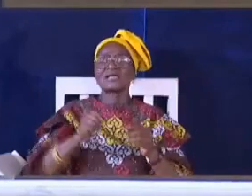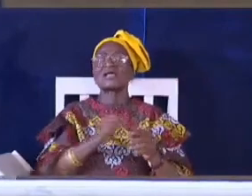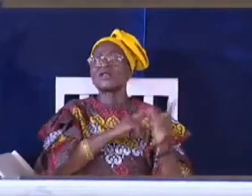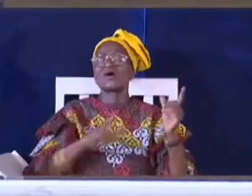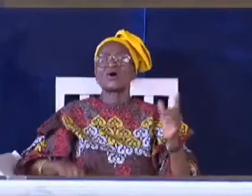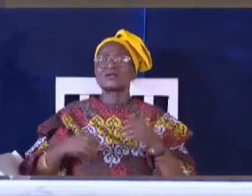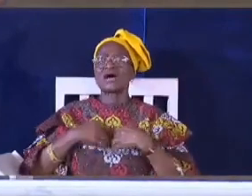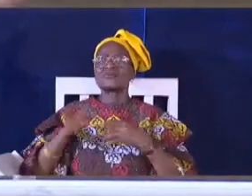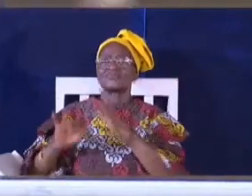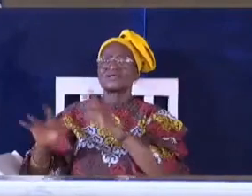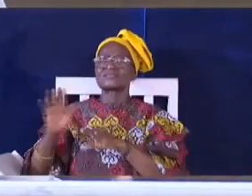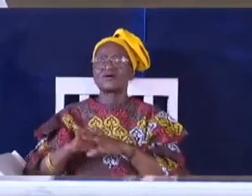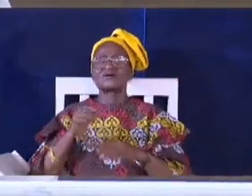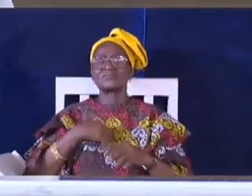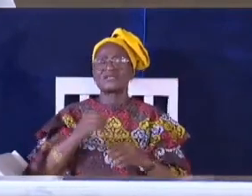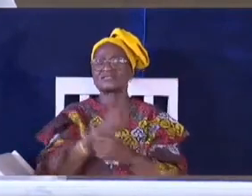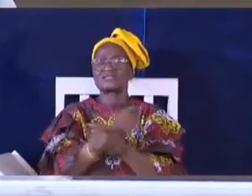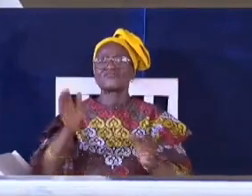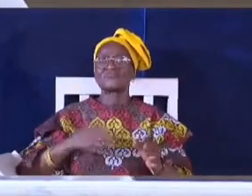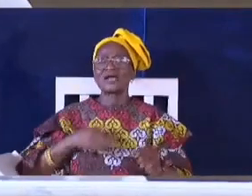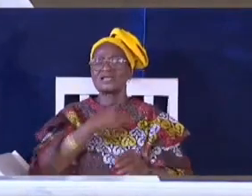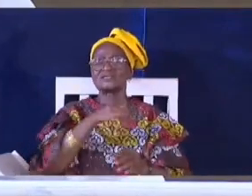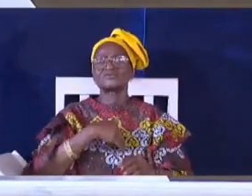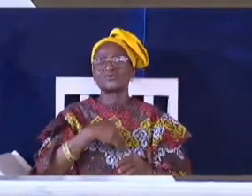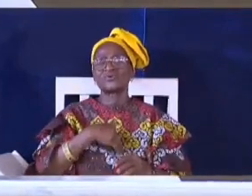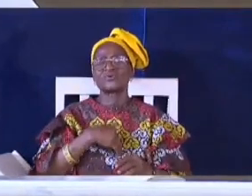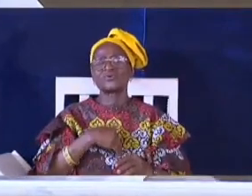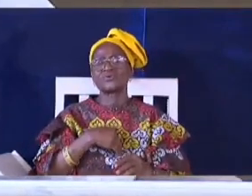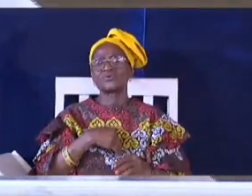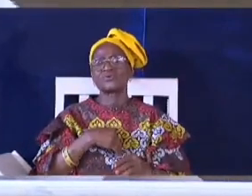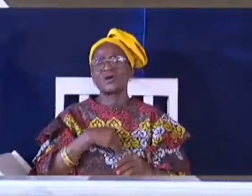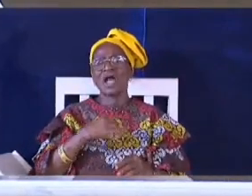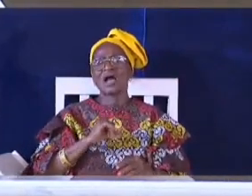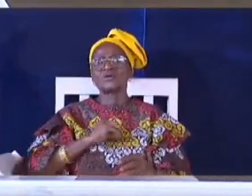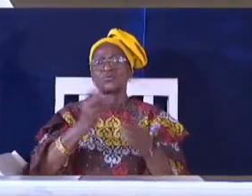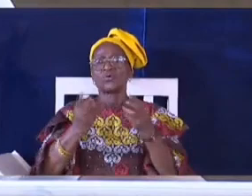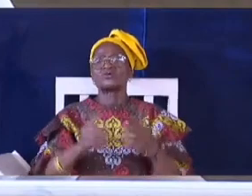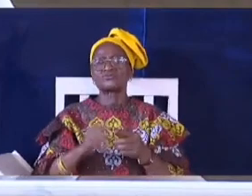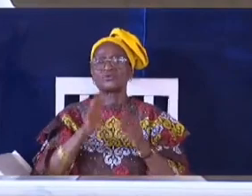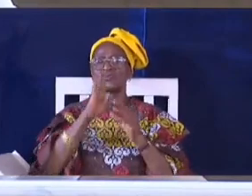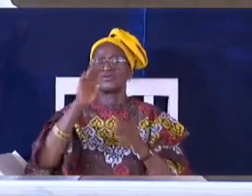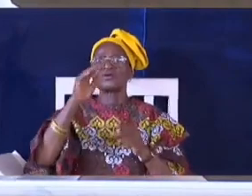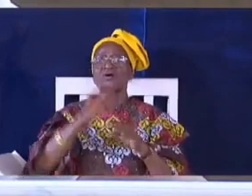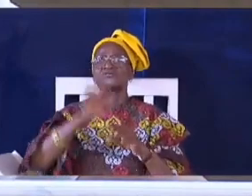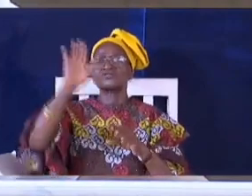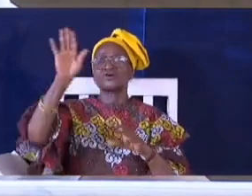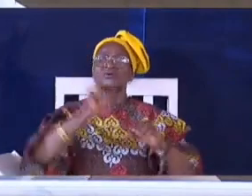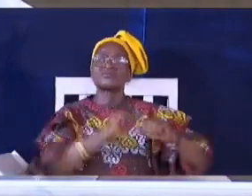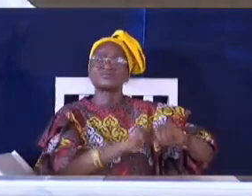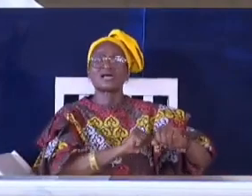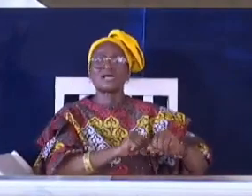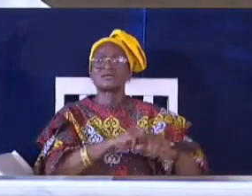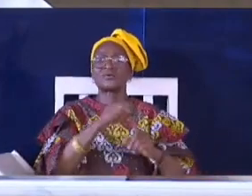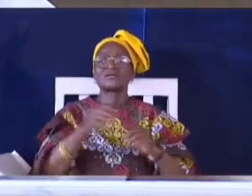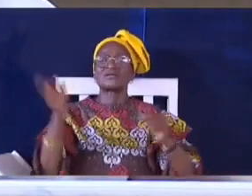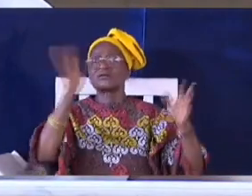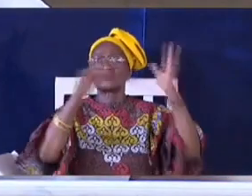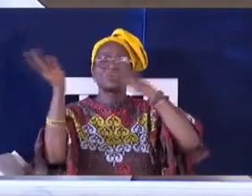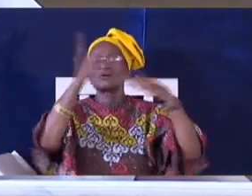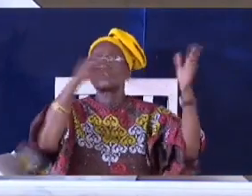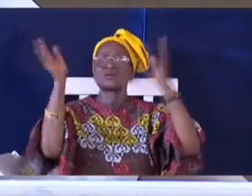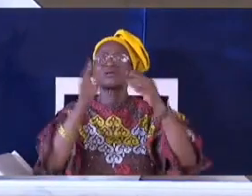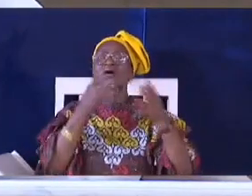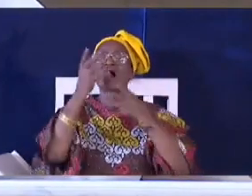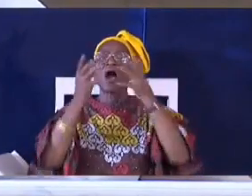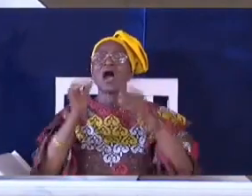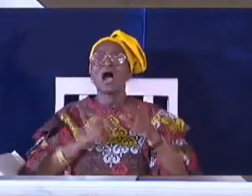me. Save my soul. I want to be on your side. When the wind blows, I want